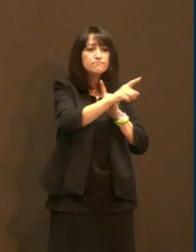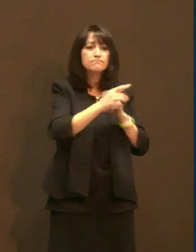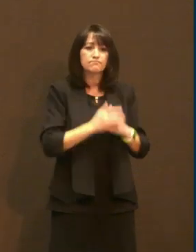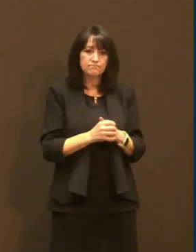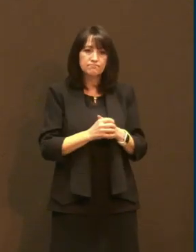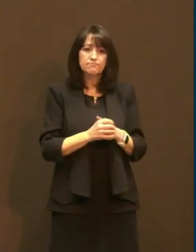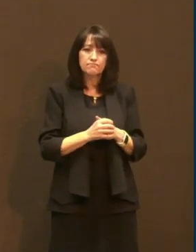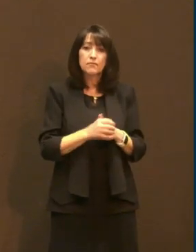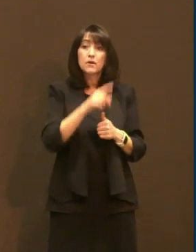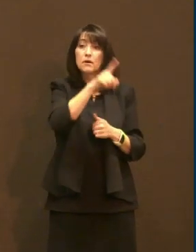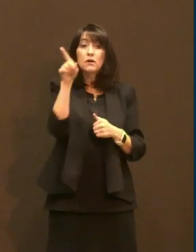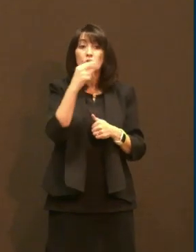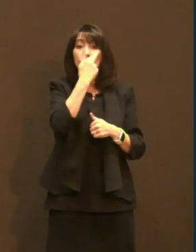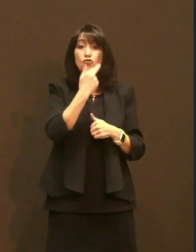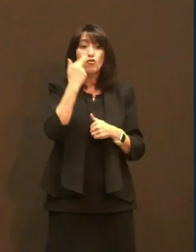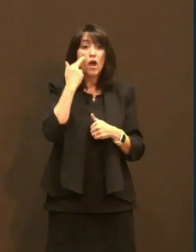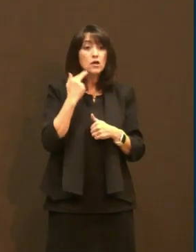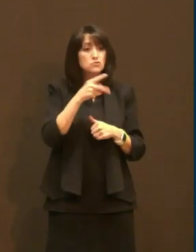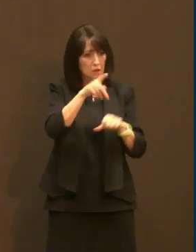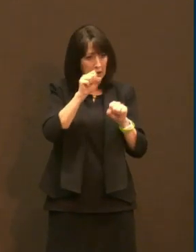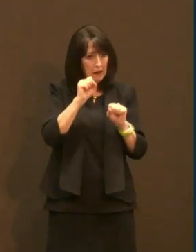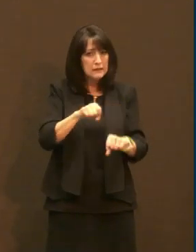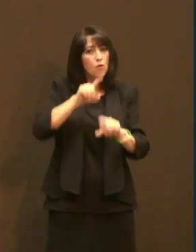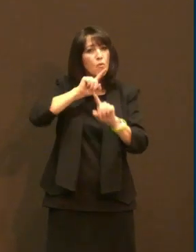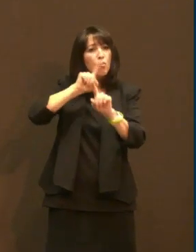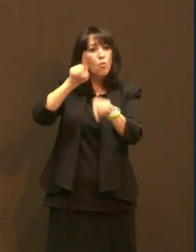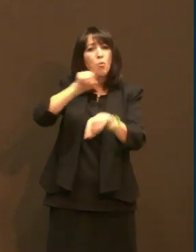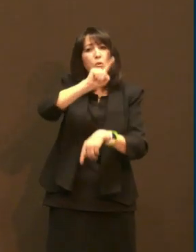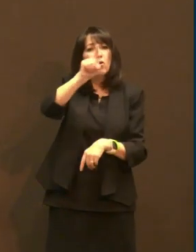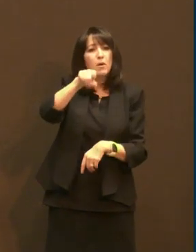they gradually move to